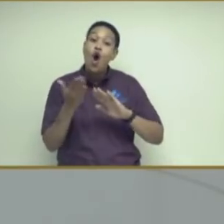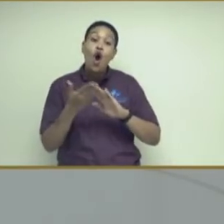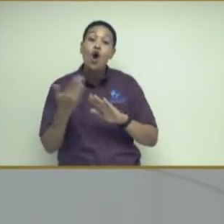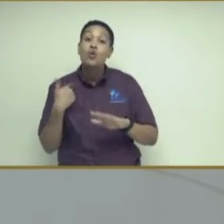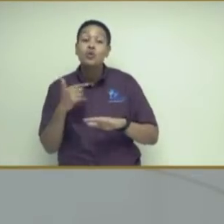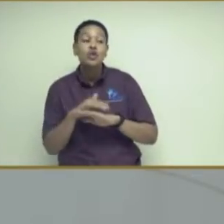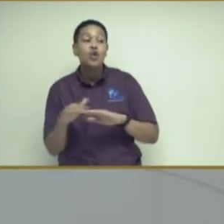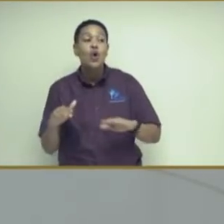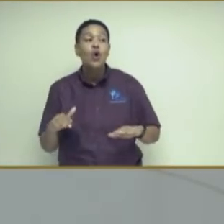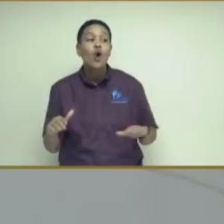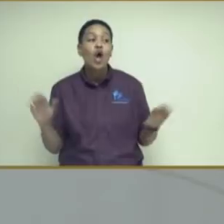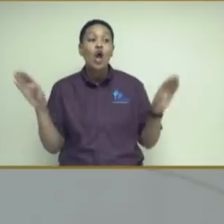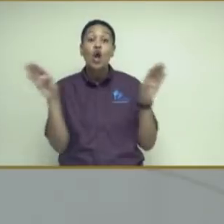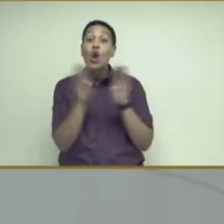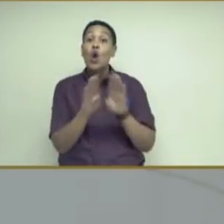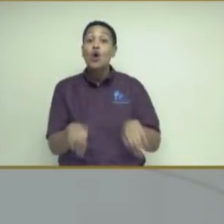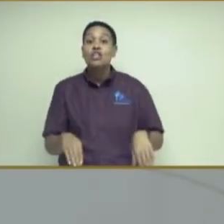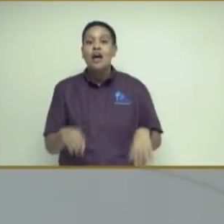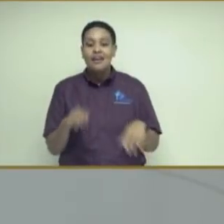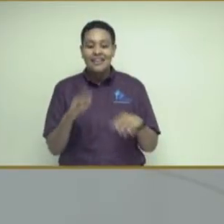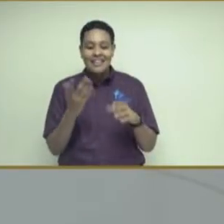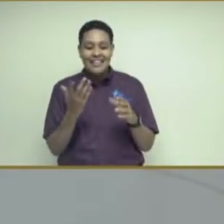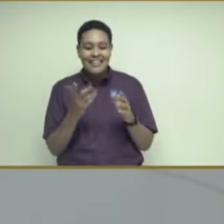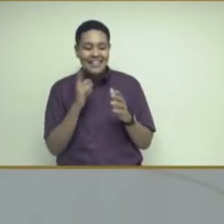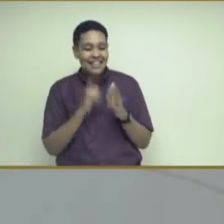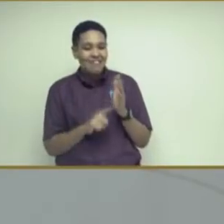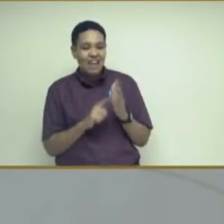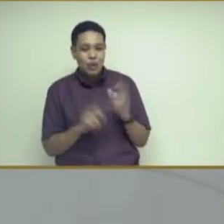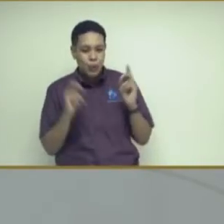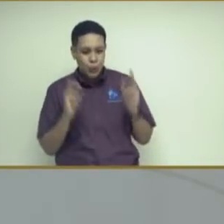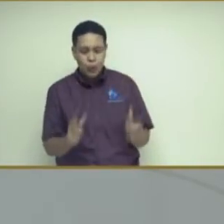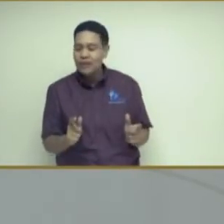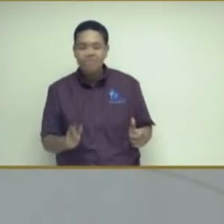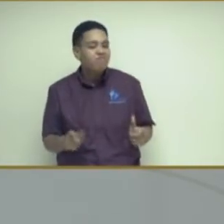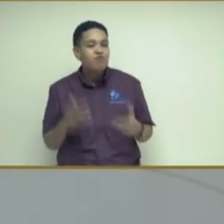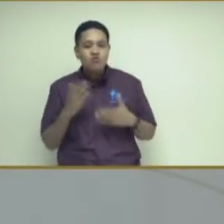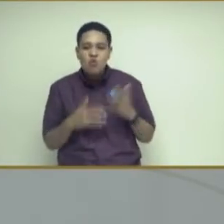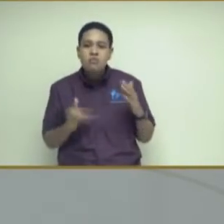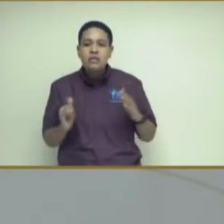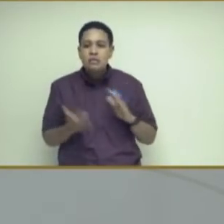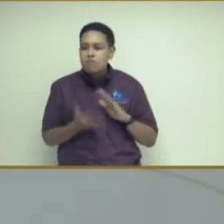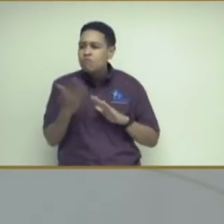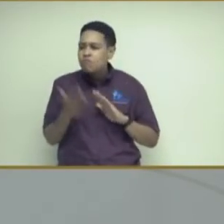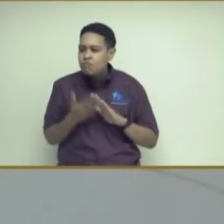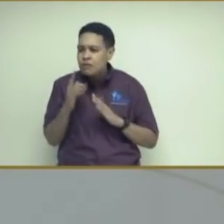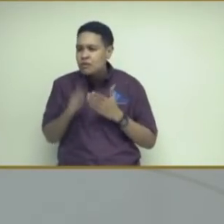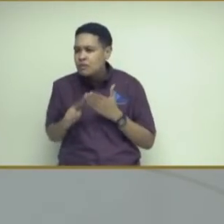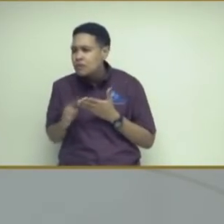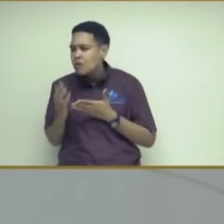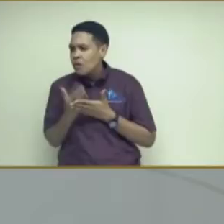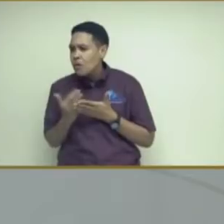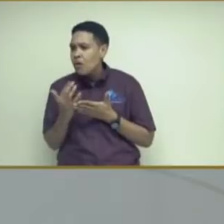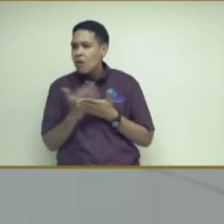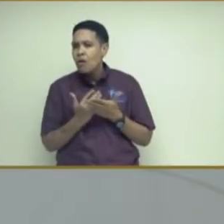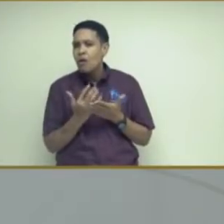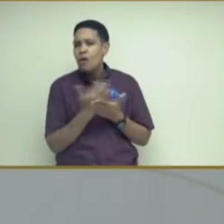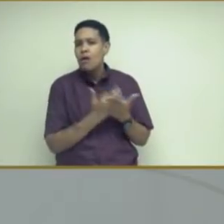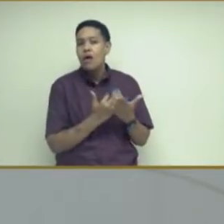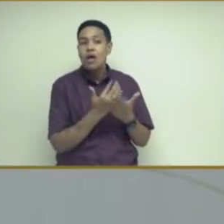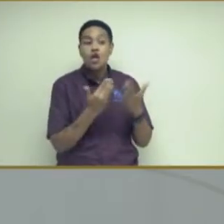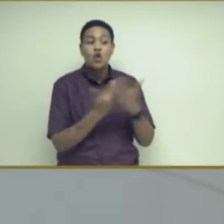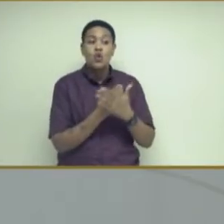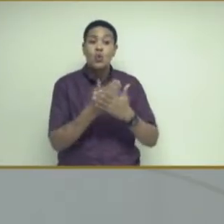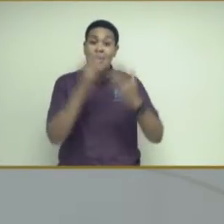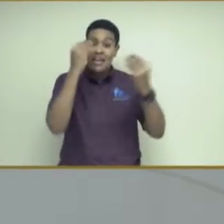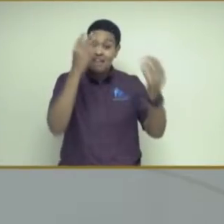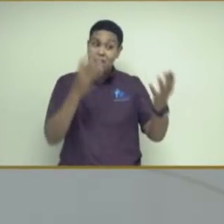tend to close off on the investigations right away, and so therefore as new information becomes